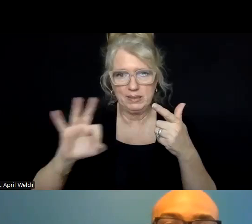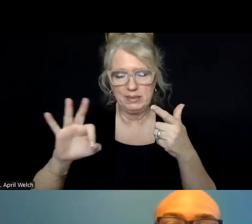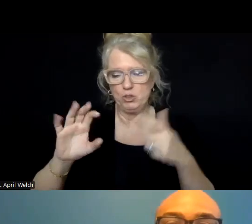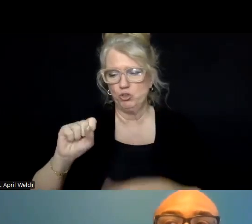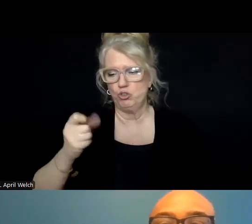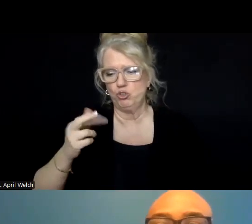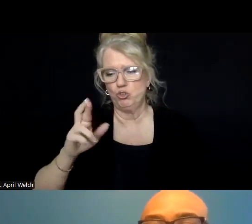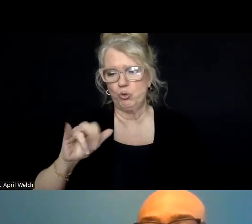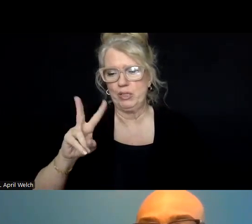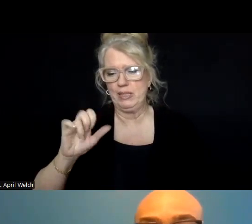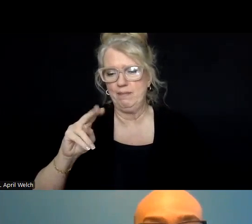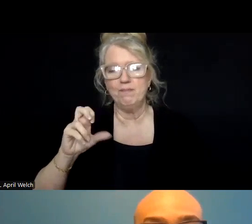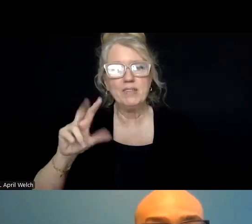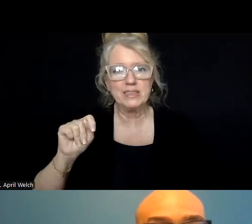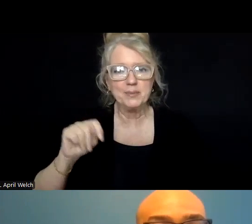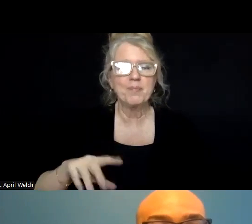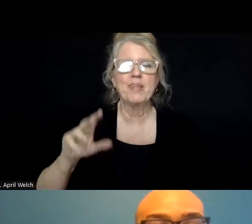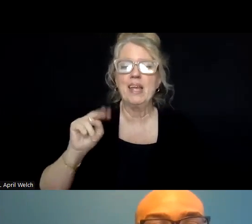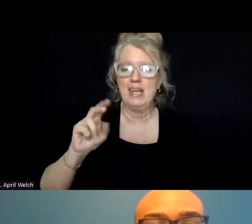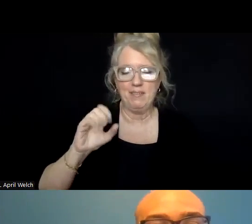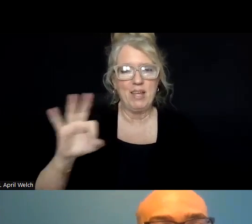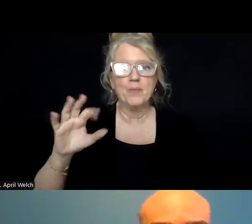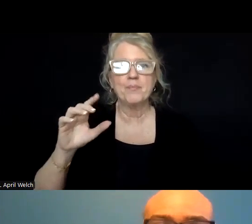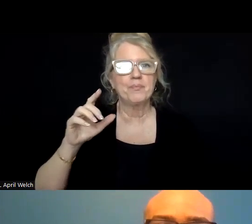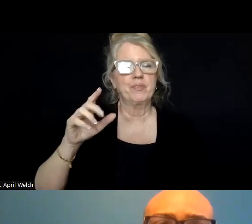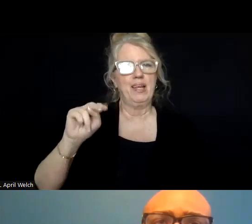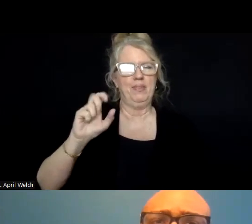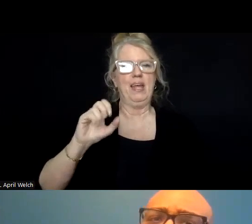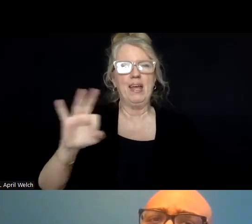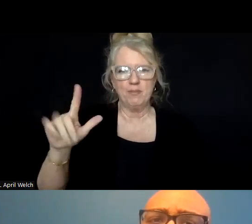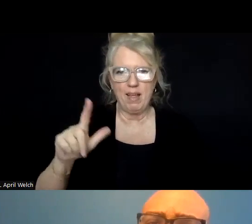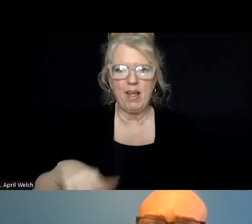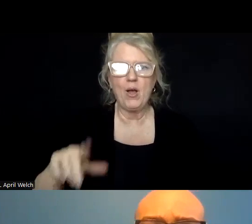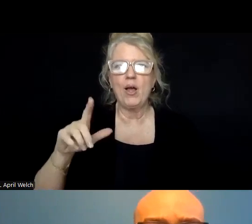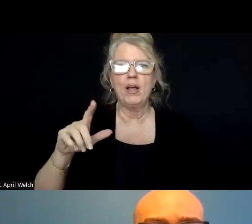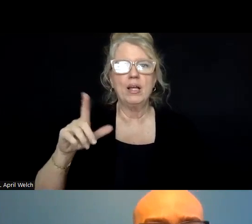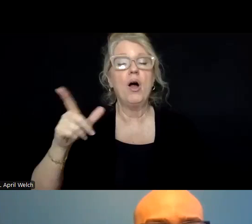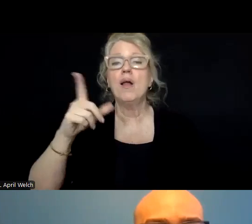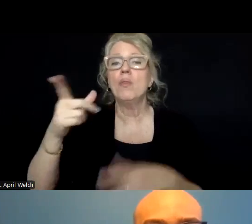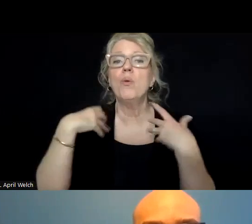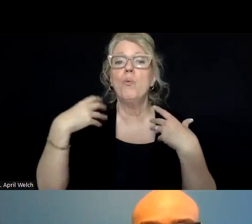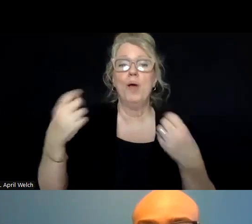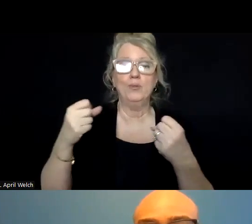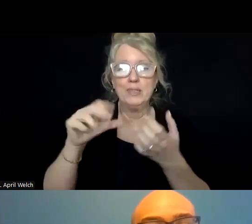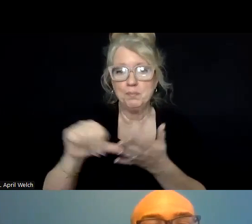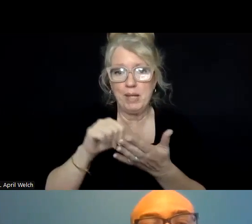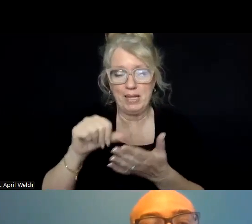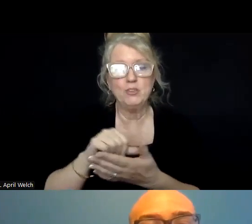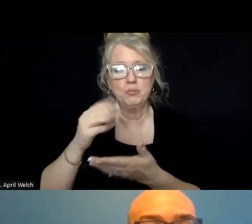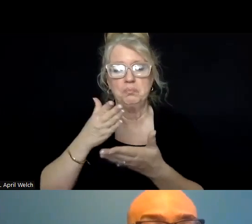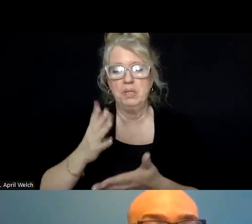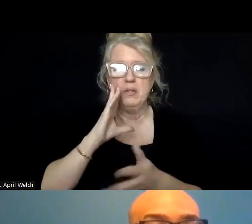Vincent with the NFL. And so that's on NFL's Total Wellness page. And it's available